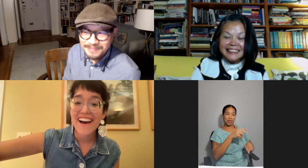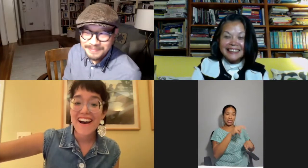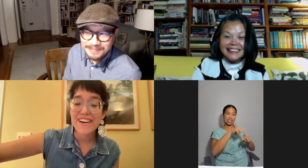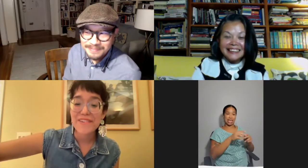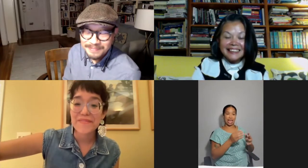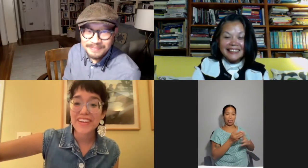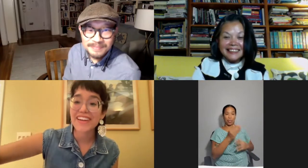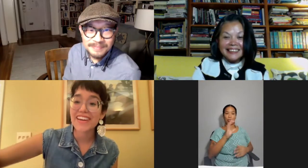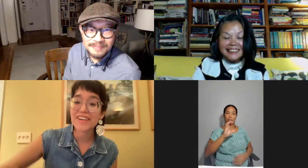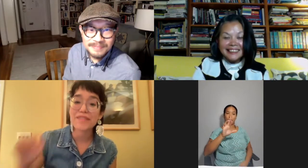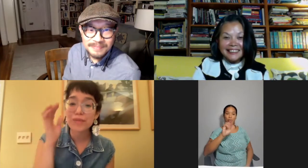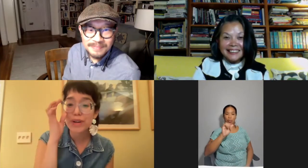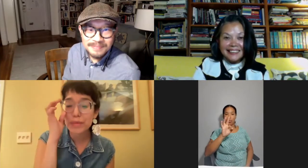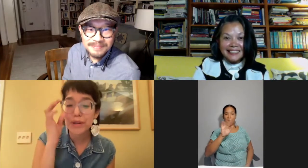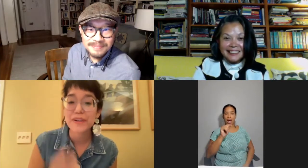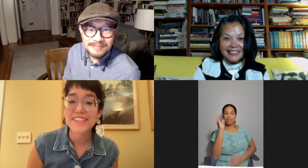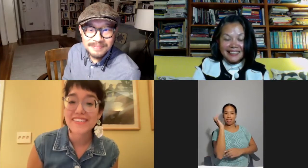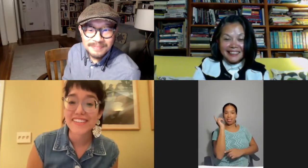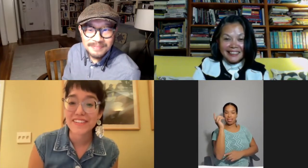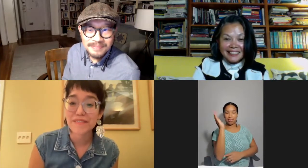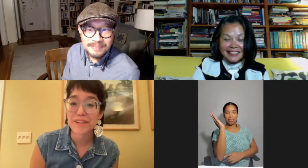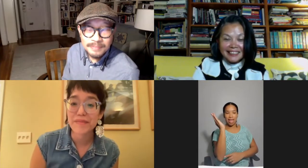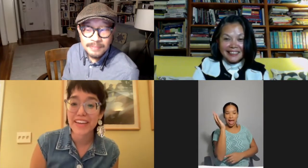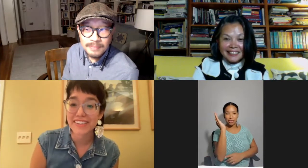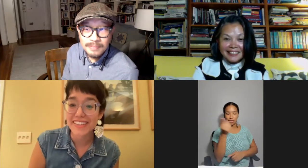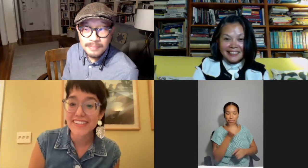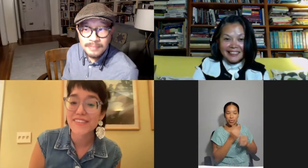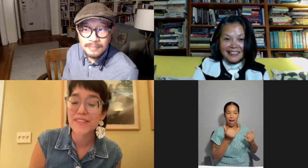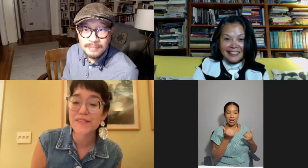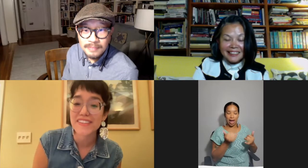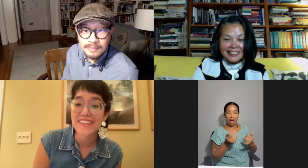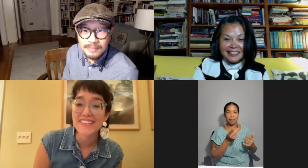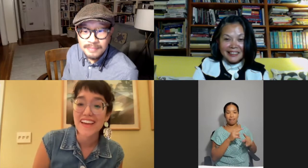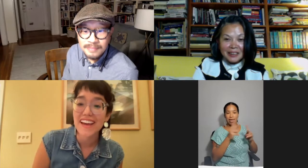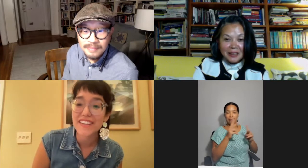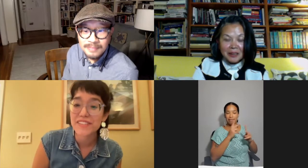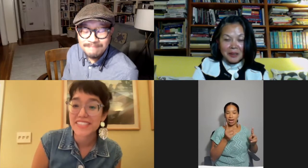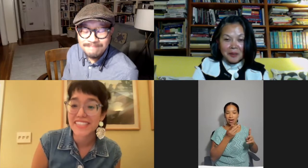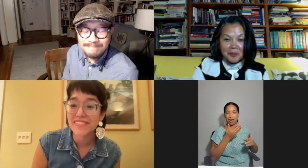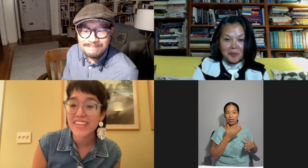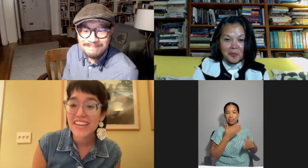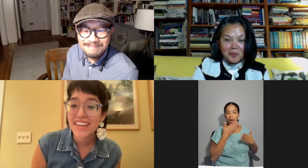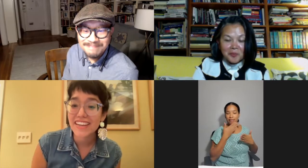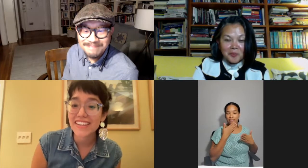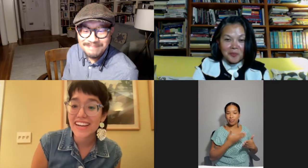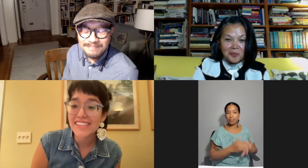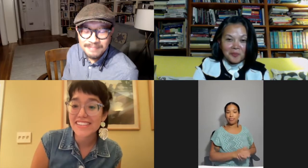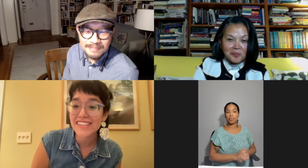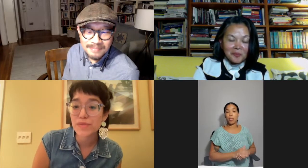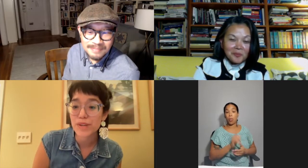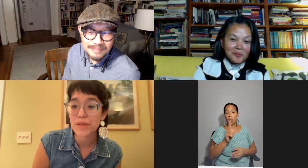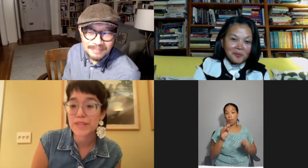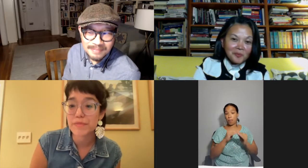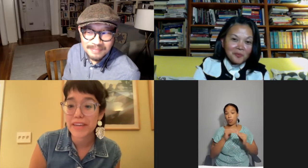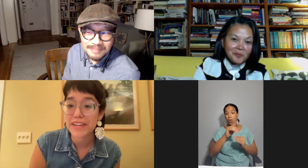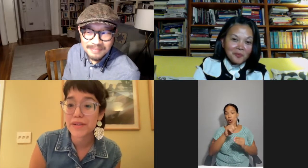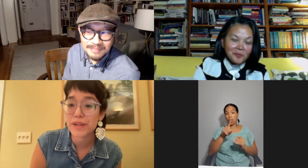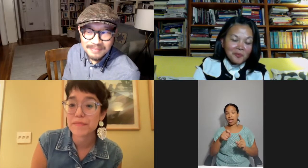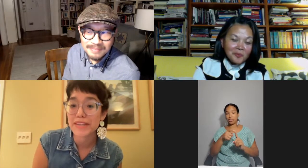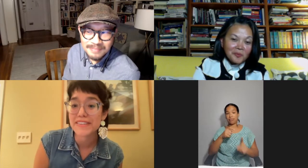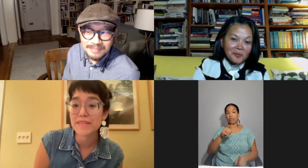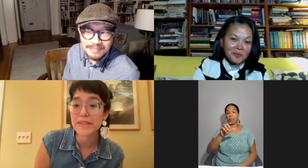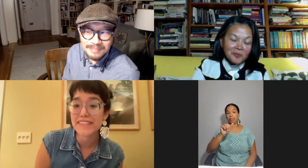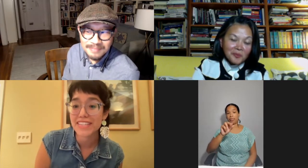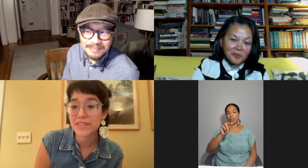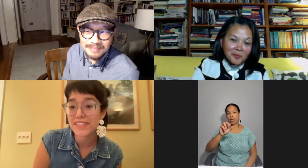this. And I have one more question from Annalise, who says, "Hi, Eugene. In class last week, we debated